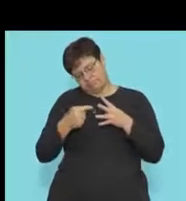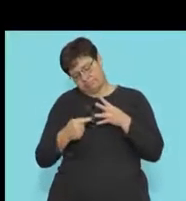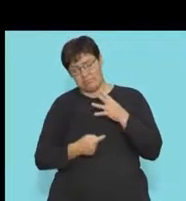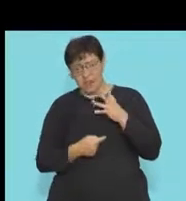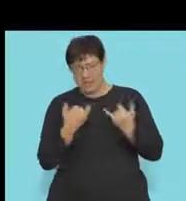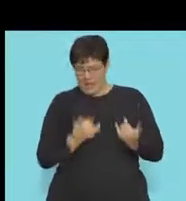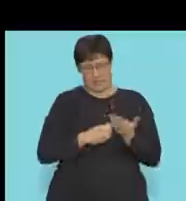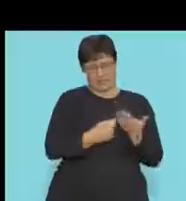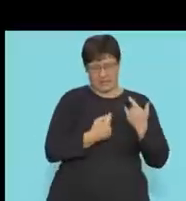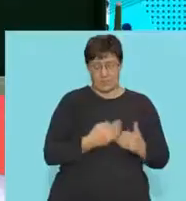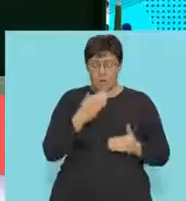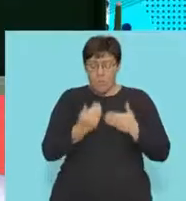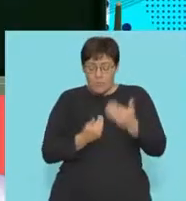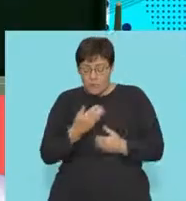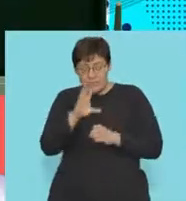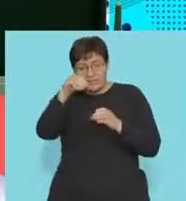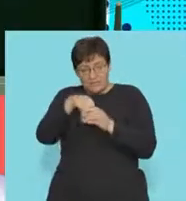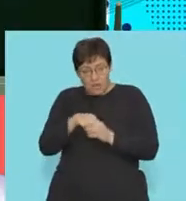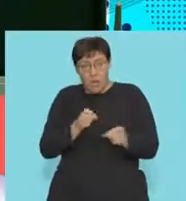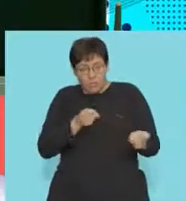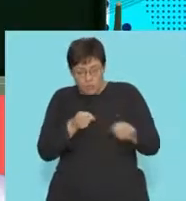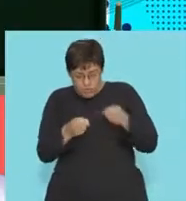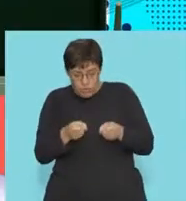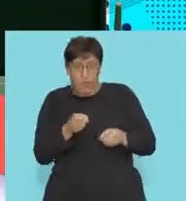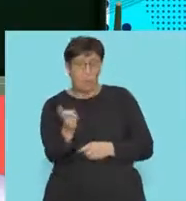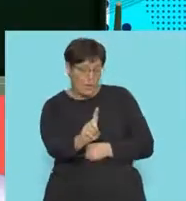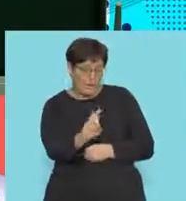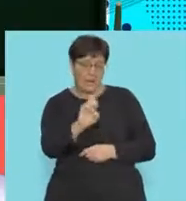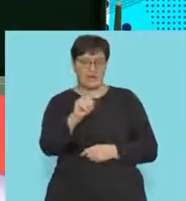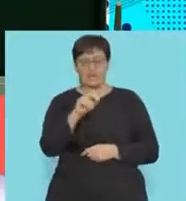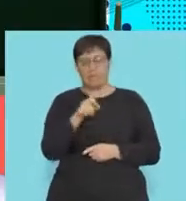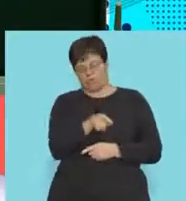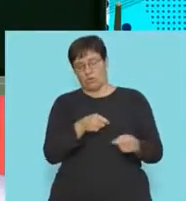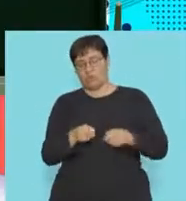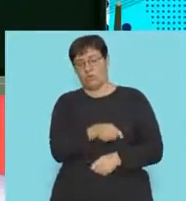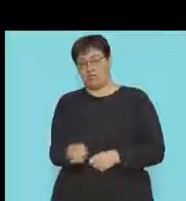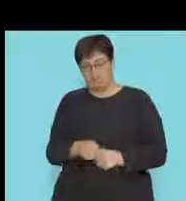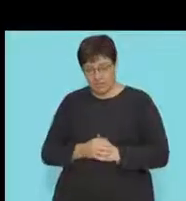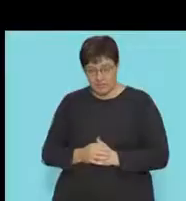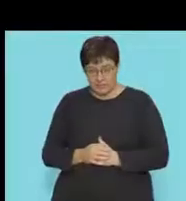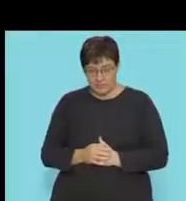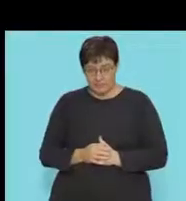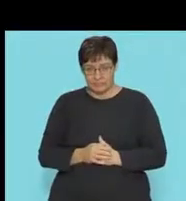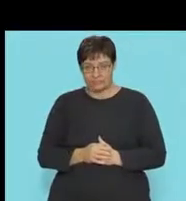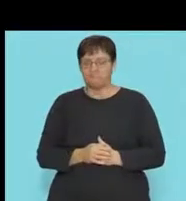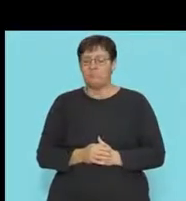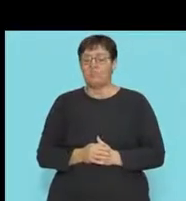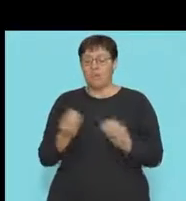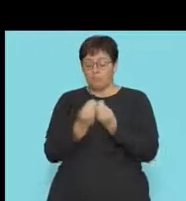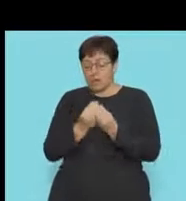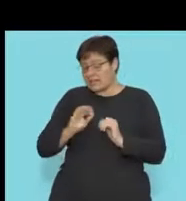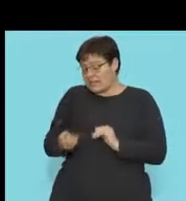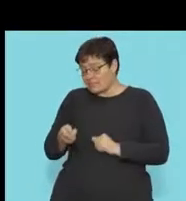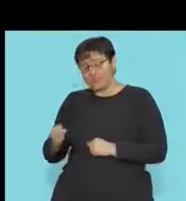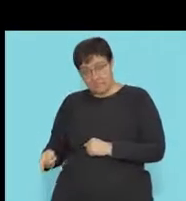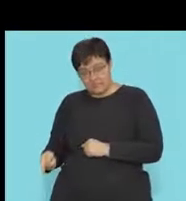know that all of this process is under the control of enzymes. Finally, the products are glucose, which